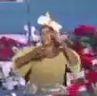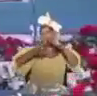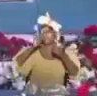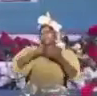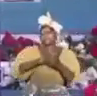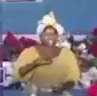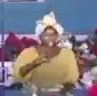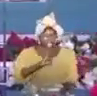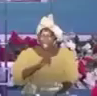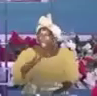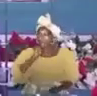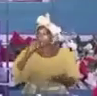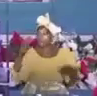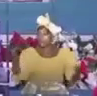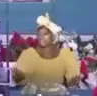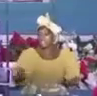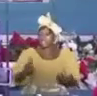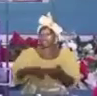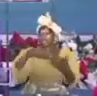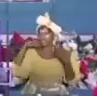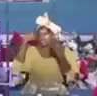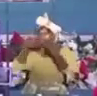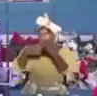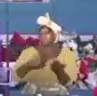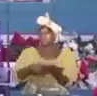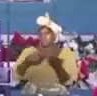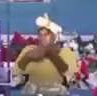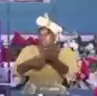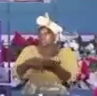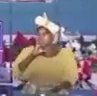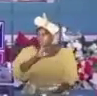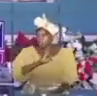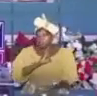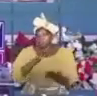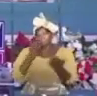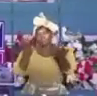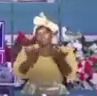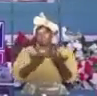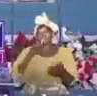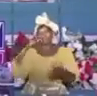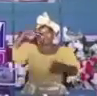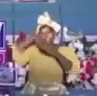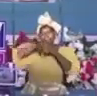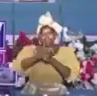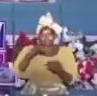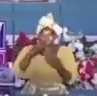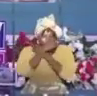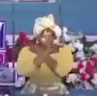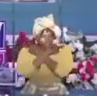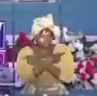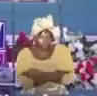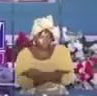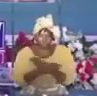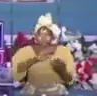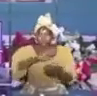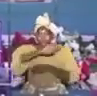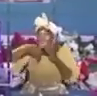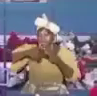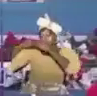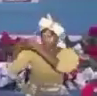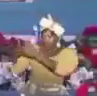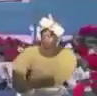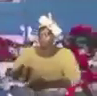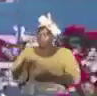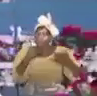for negotiation. I must step into the realm of rest on every side. In the name of